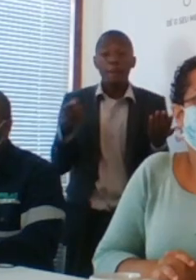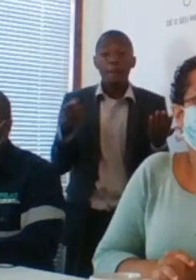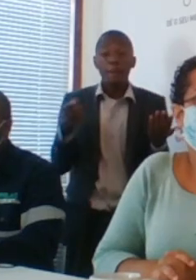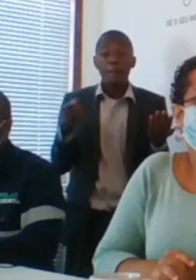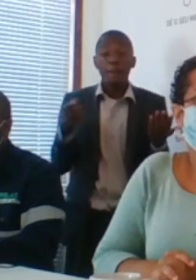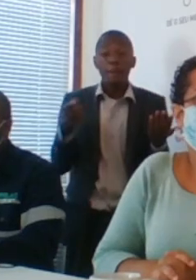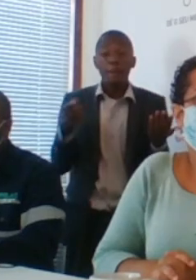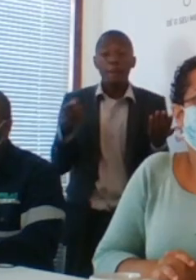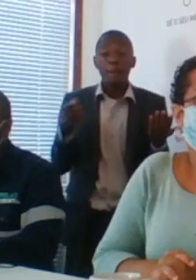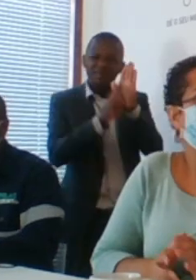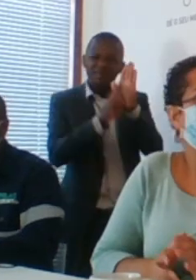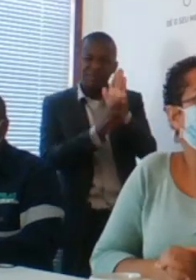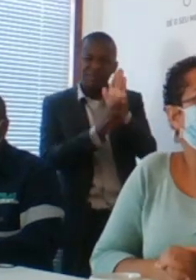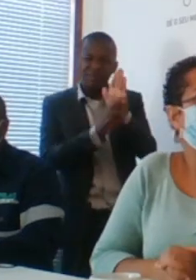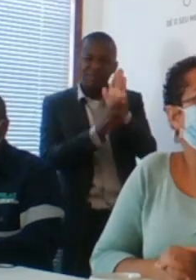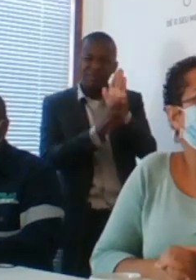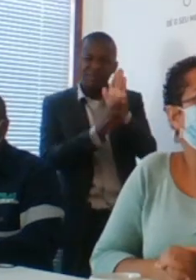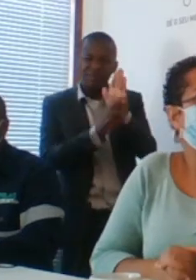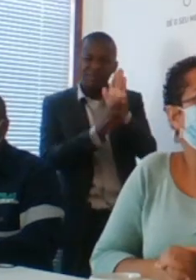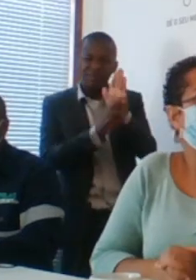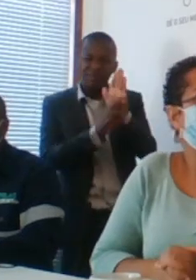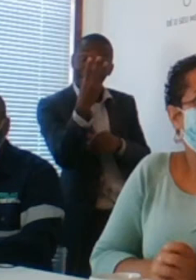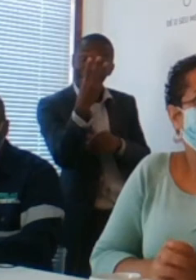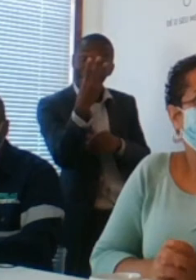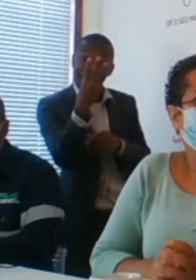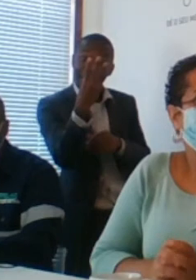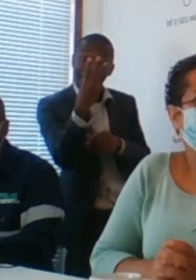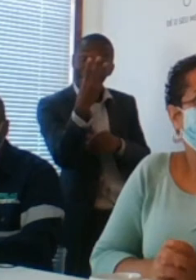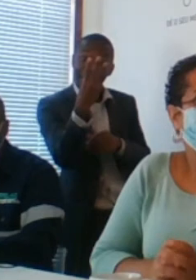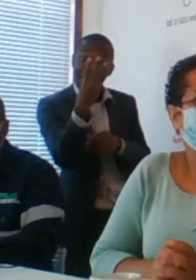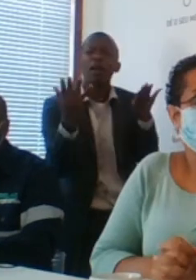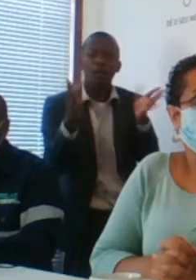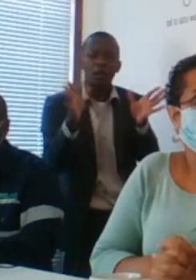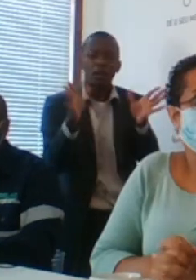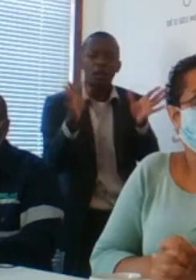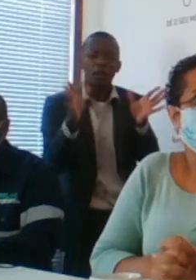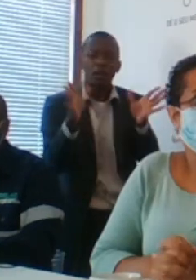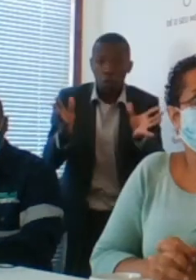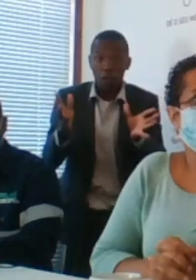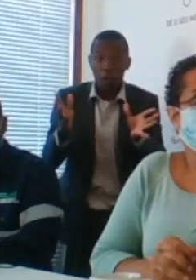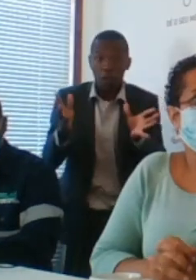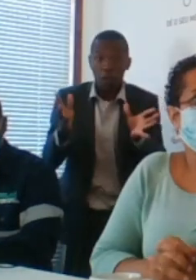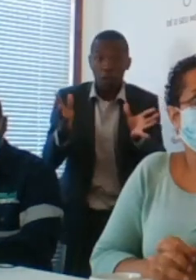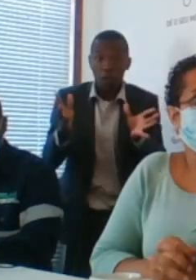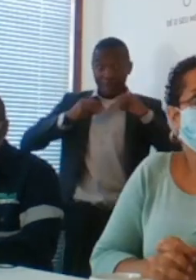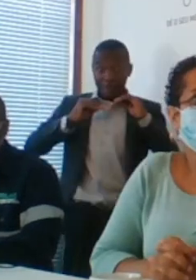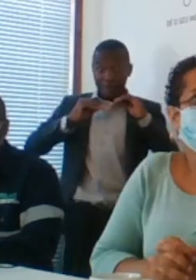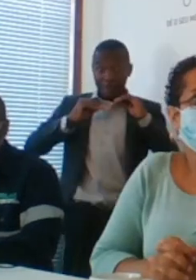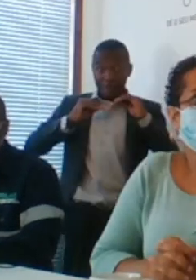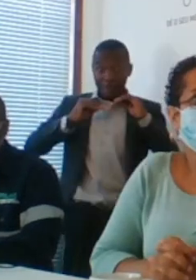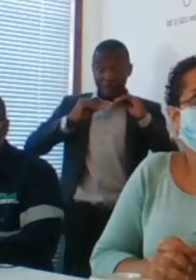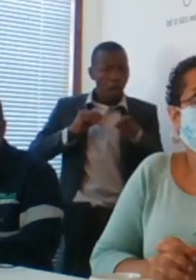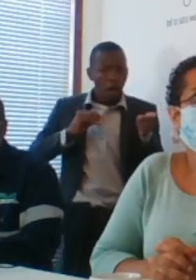its Article 3, the main objective is to ensure access to professional training for needy people,